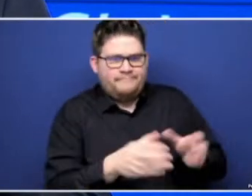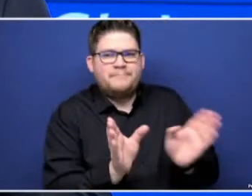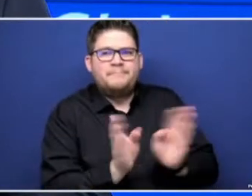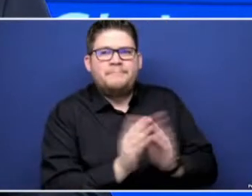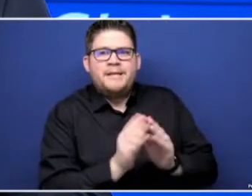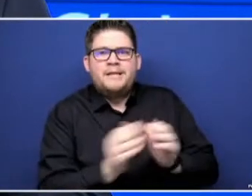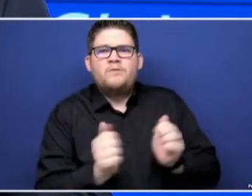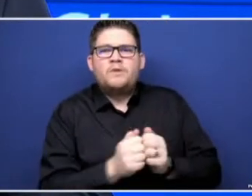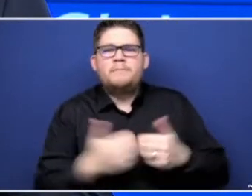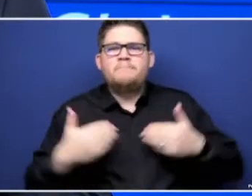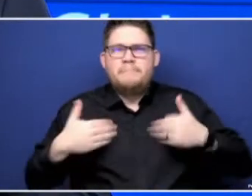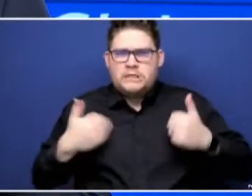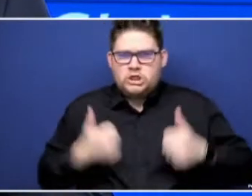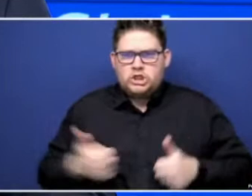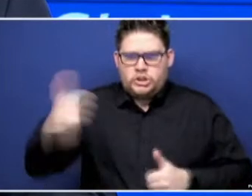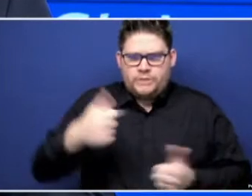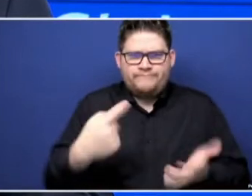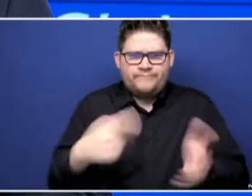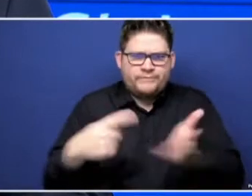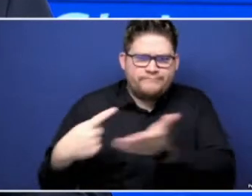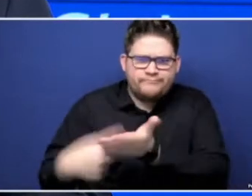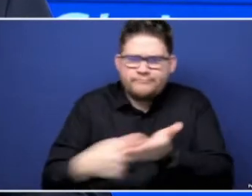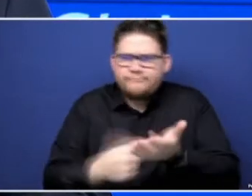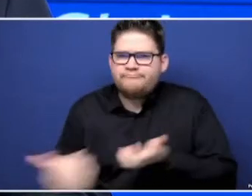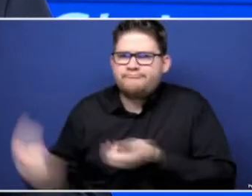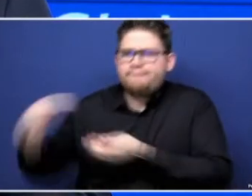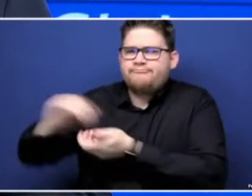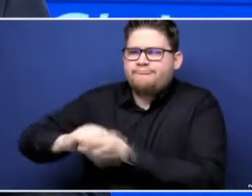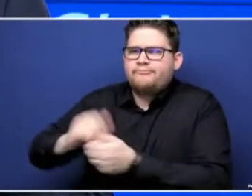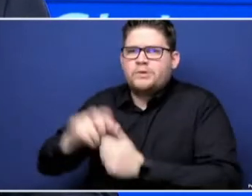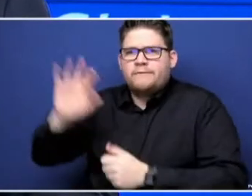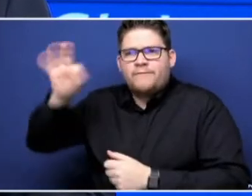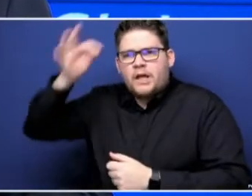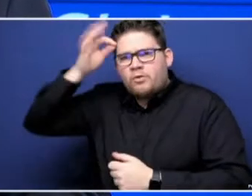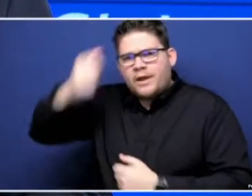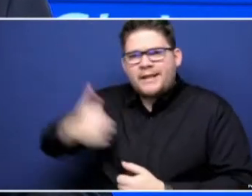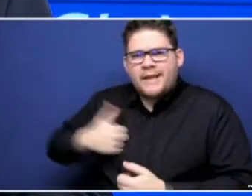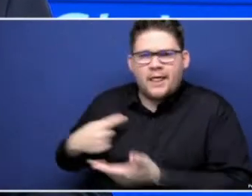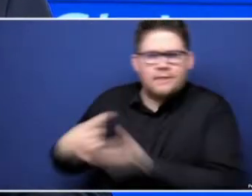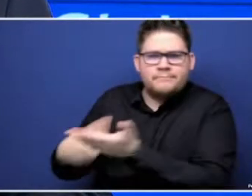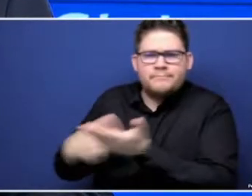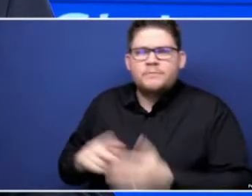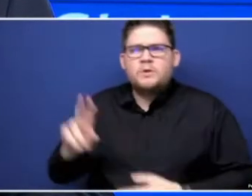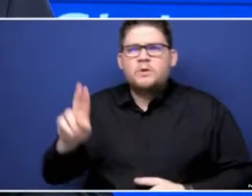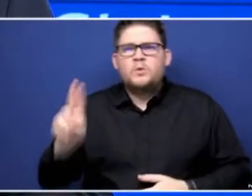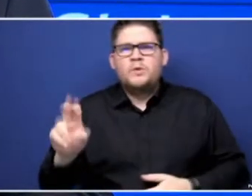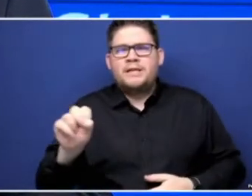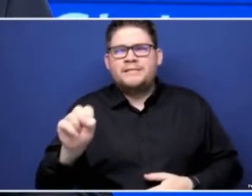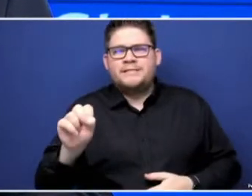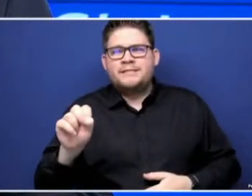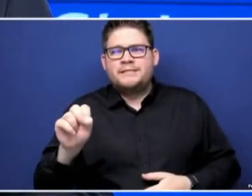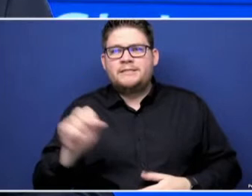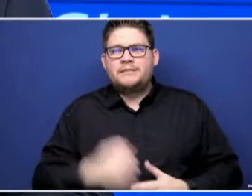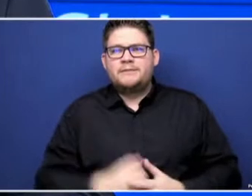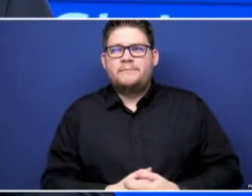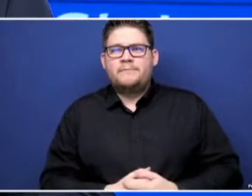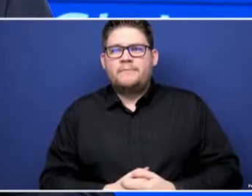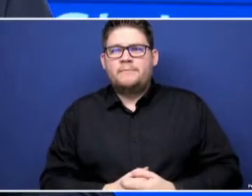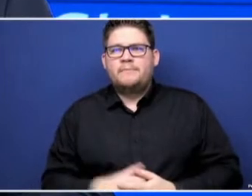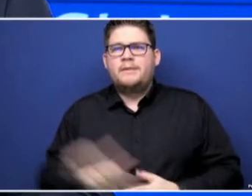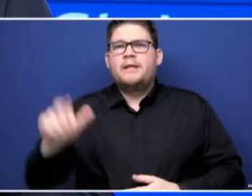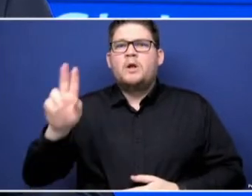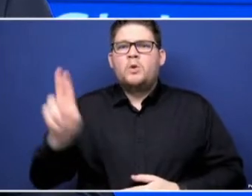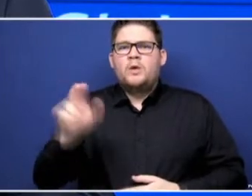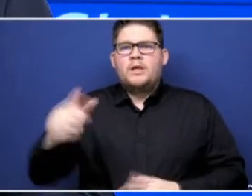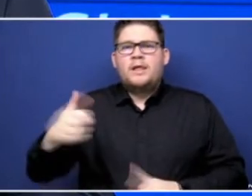with the United States will endure, in fact, grow stronger, as I know it has with Washington State. I'll certainly be reaching out